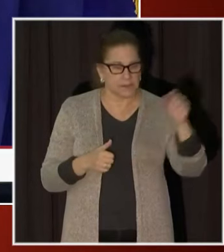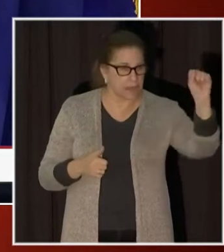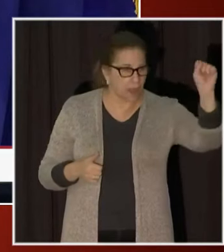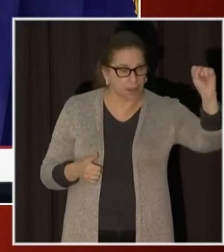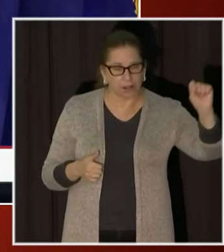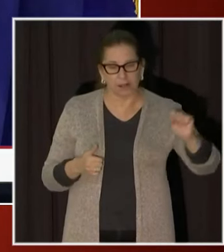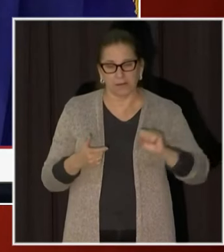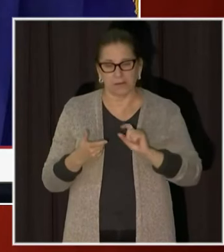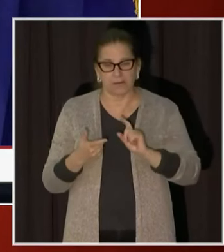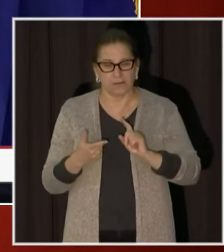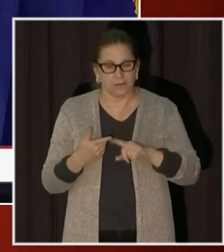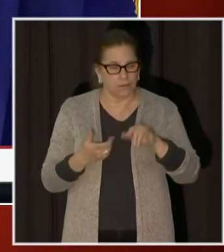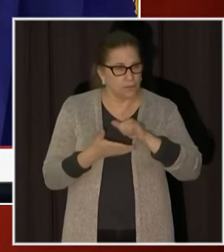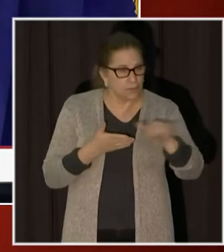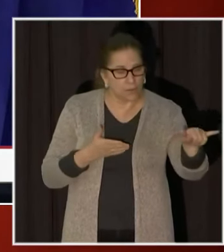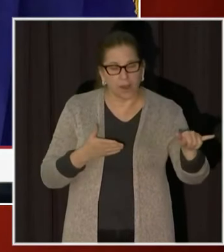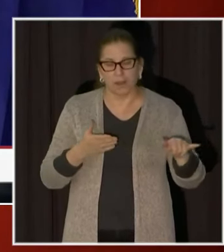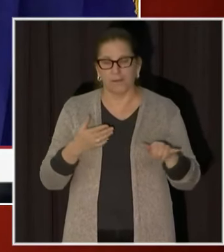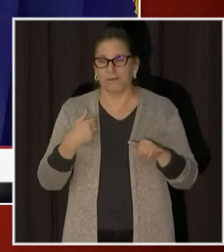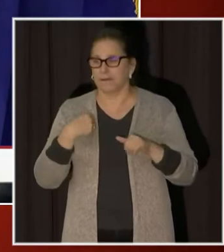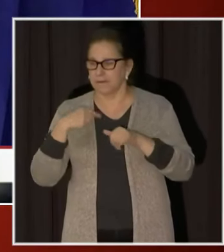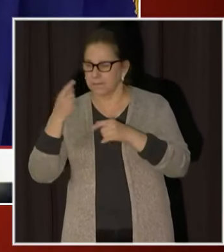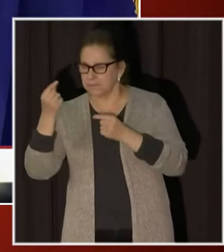being considered by other cities as well.